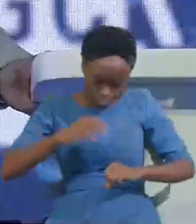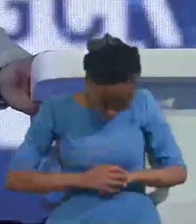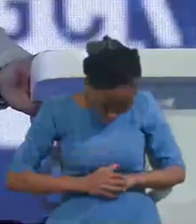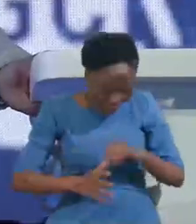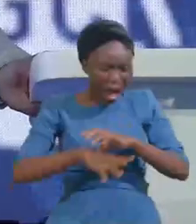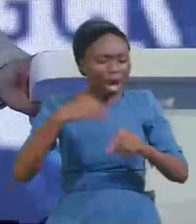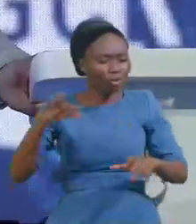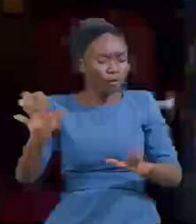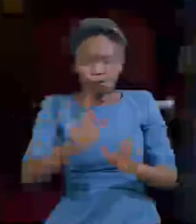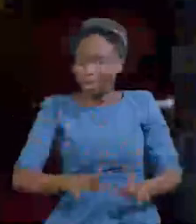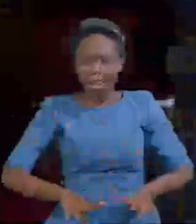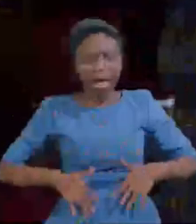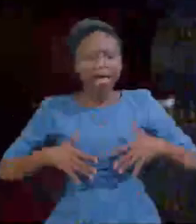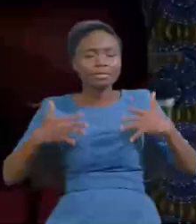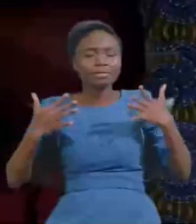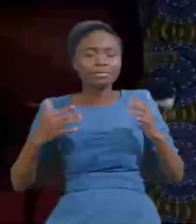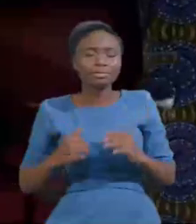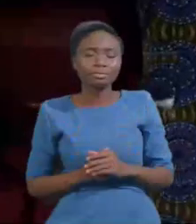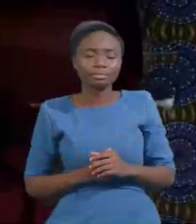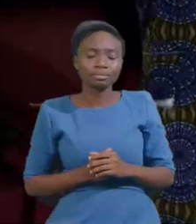your life.